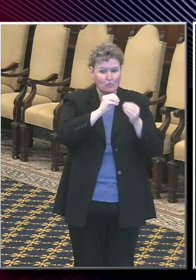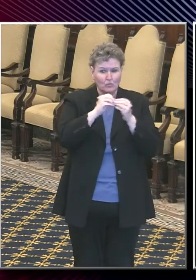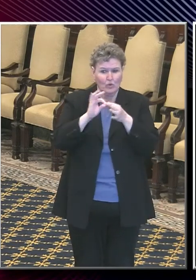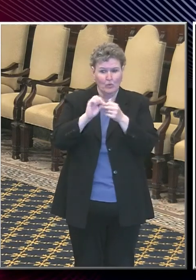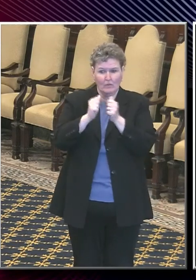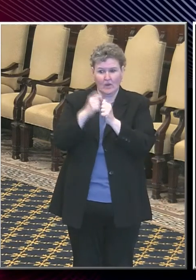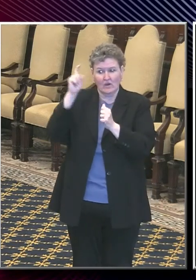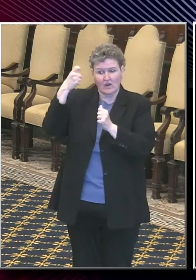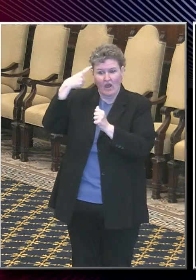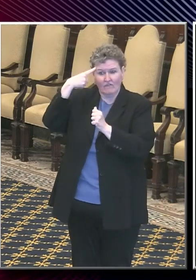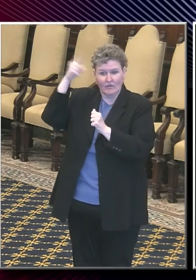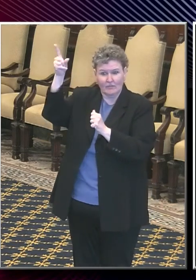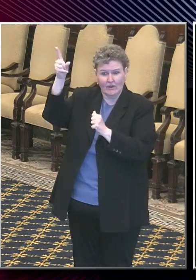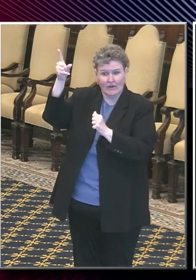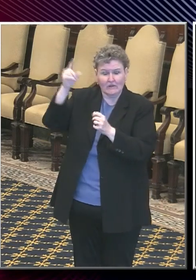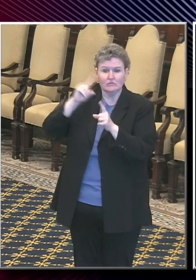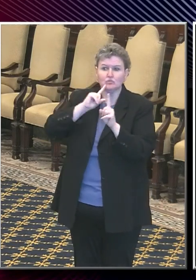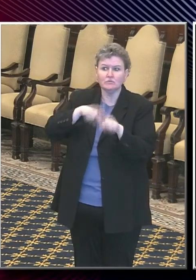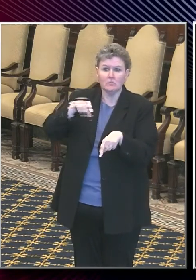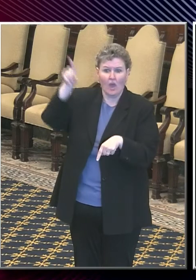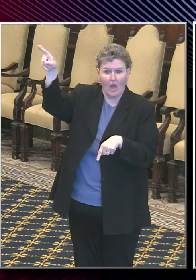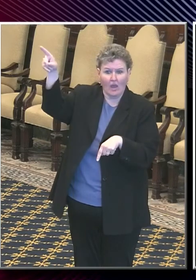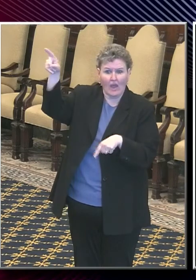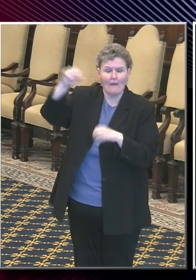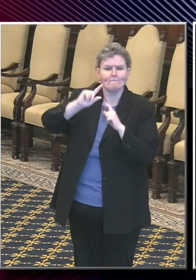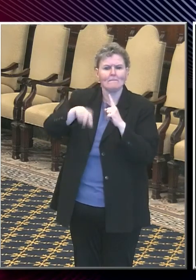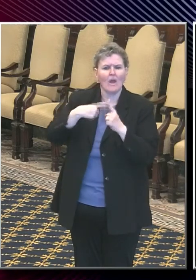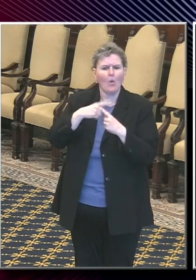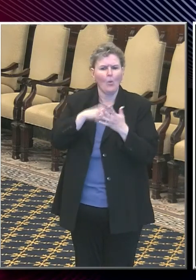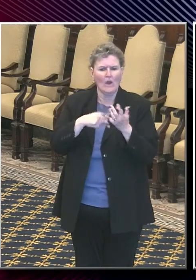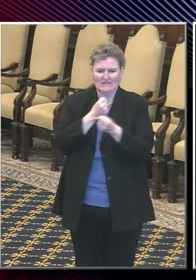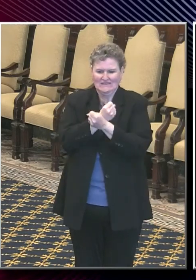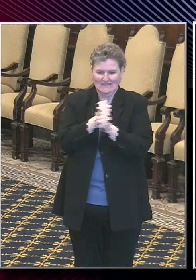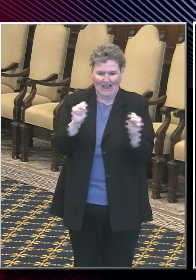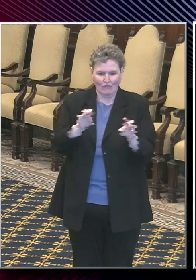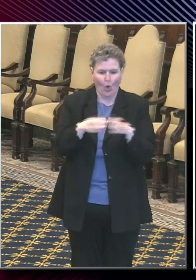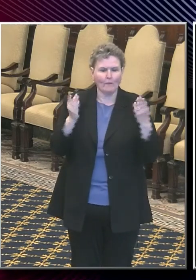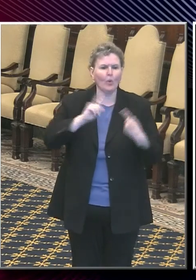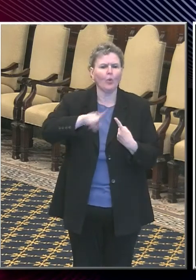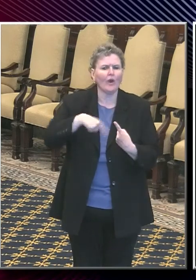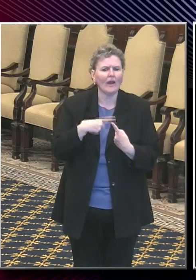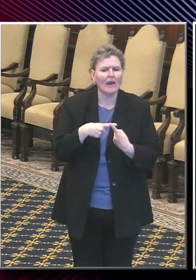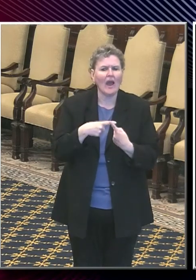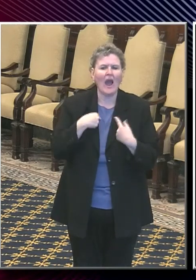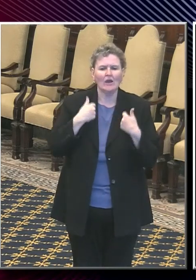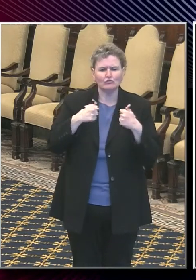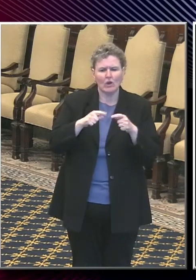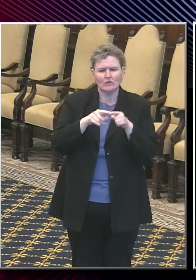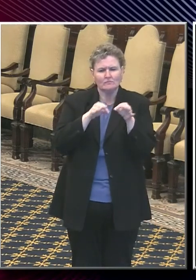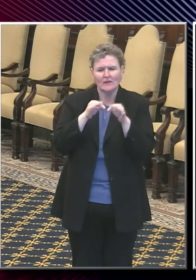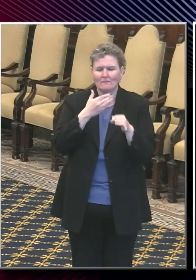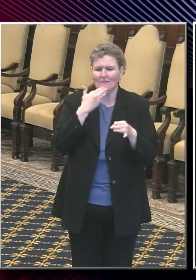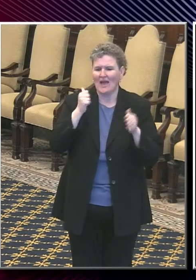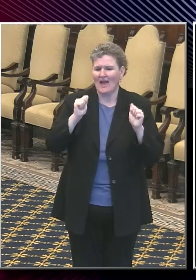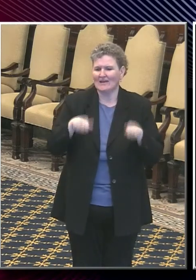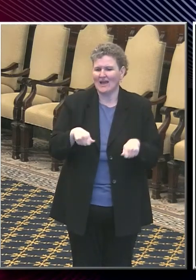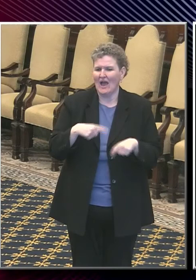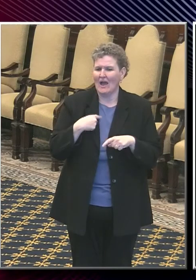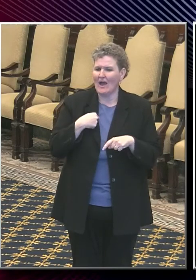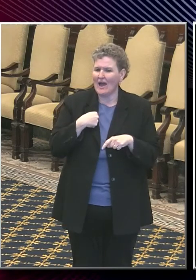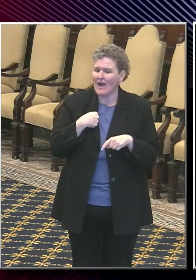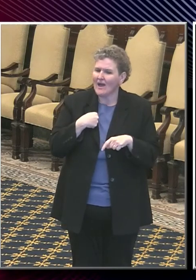city commissioners on a plan to make it safe for people who vote at the polls. But I did say the other day, and I want to just reiterate, the safest